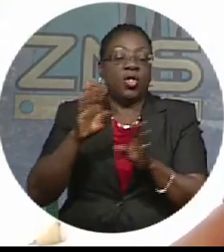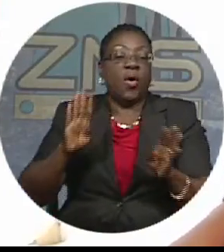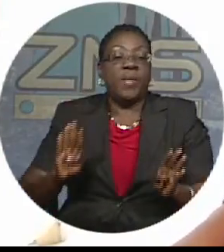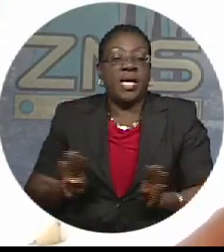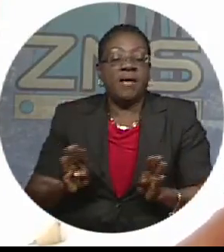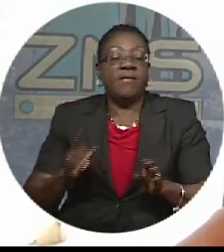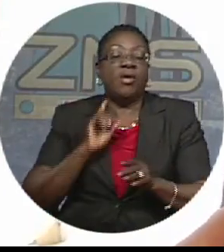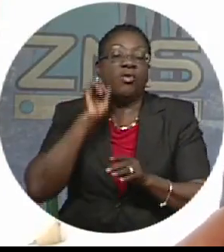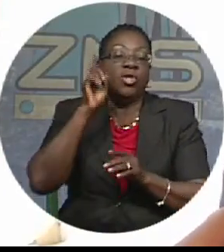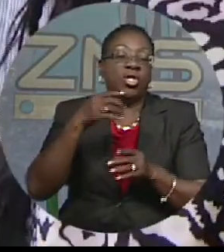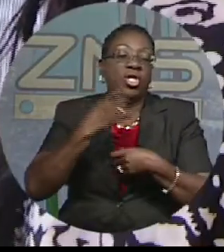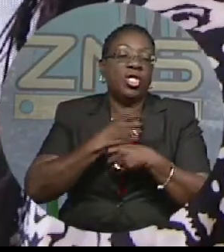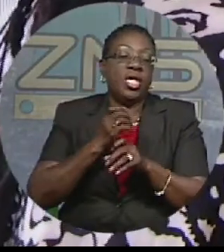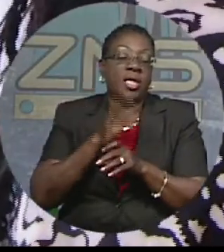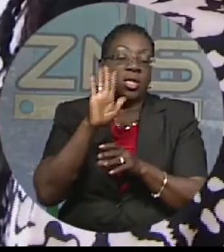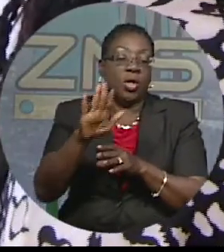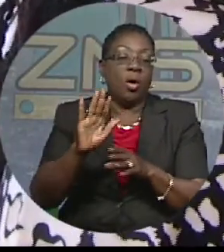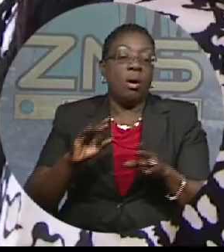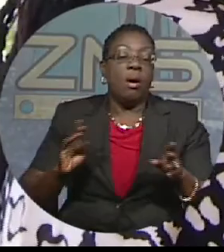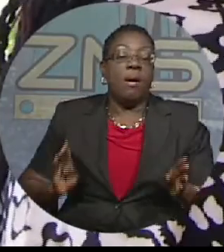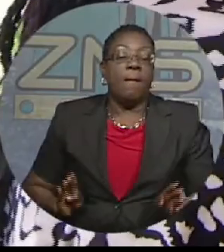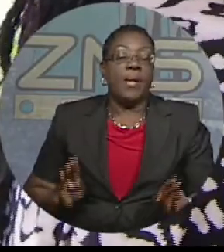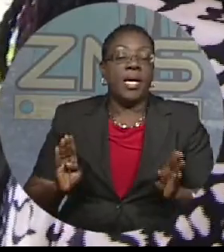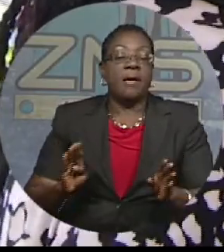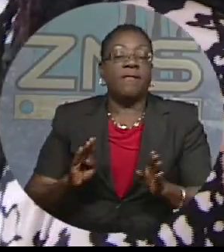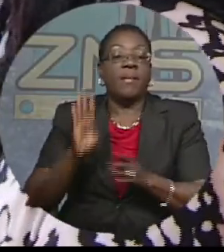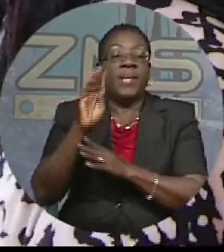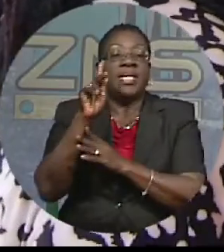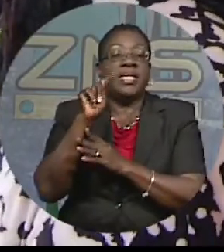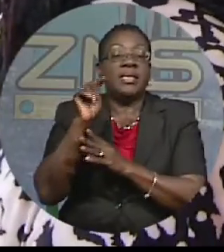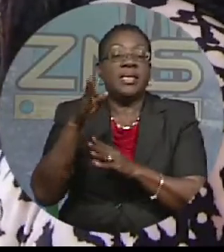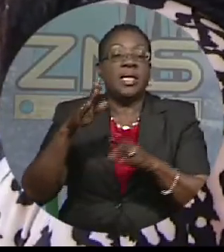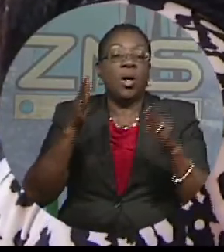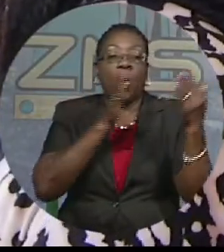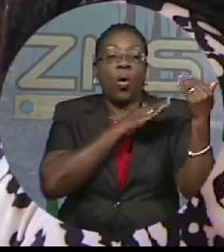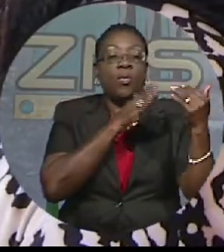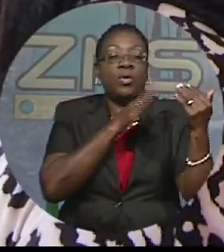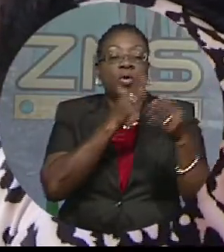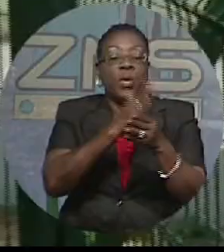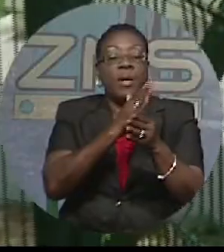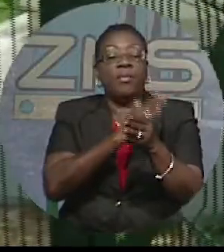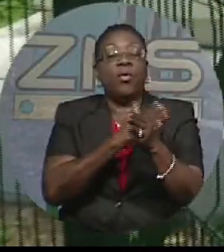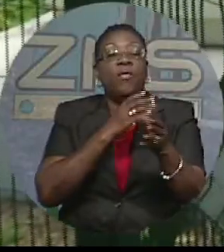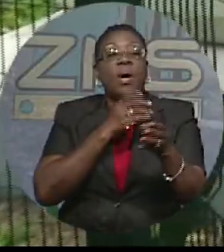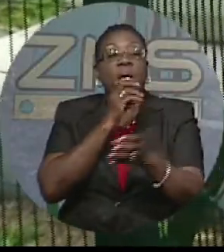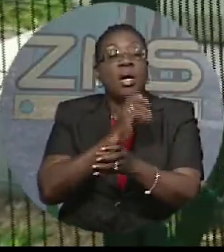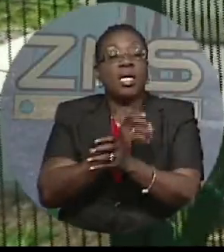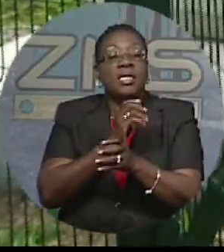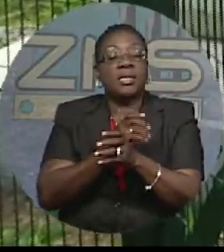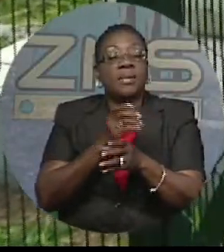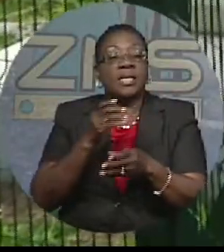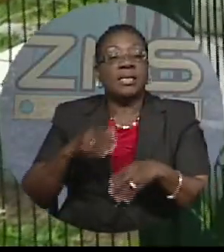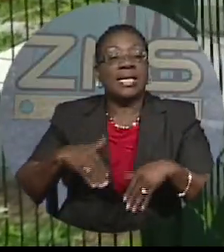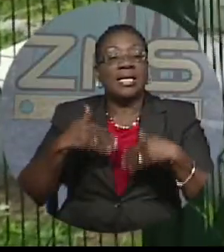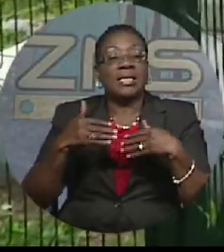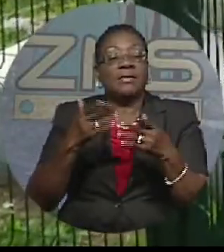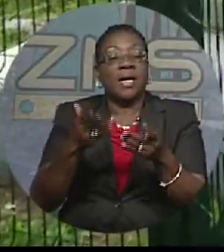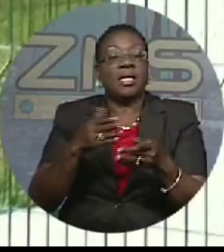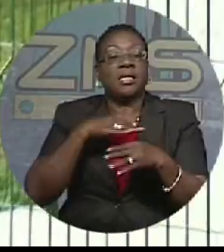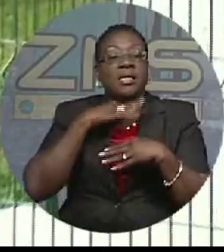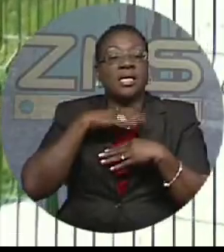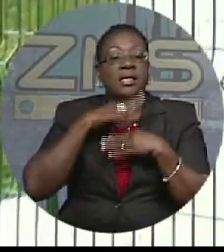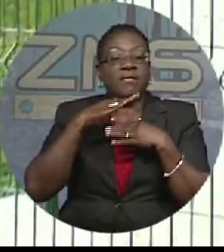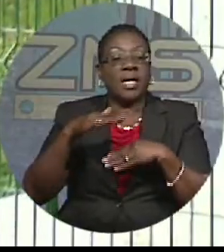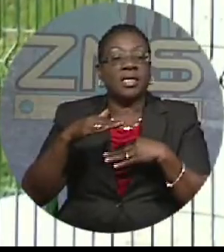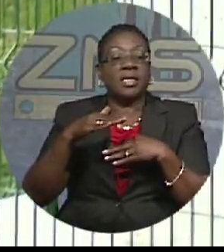then you should modify your behavior. Meanwhile, Williams said BTC hopes to improve customer satisfaction, noting that some 20 new